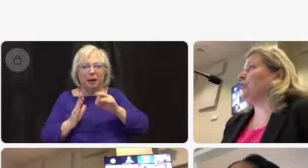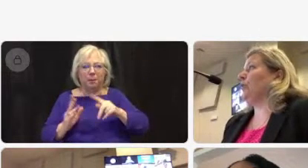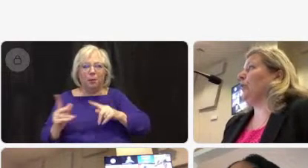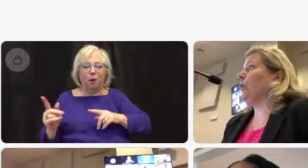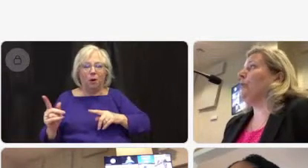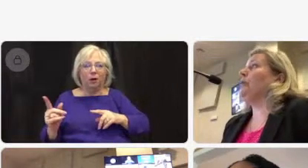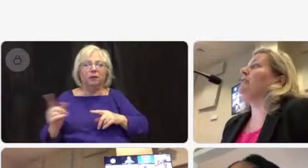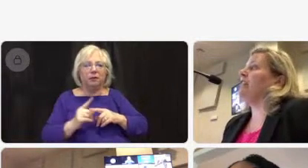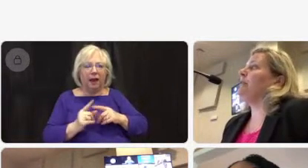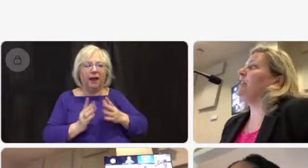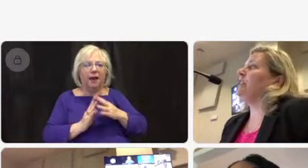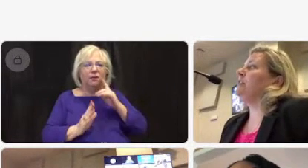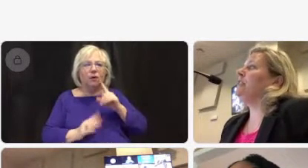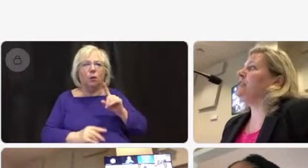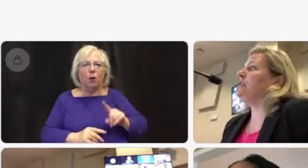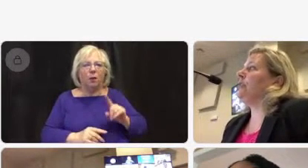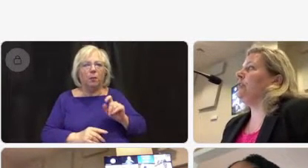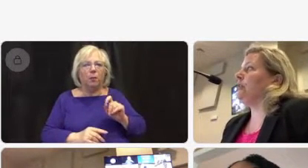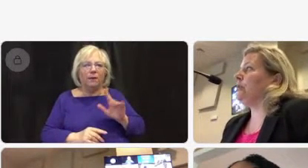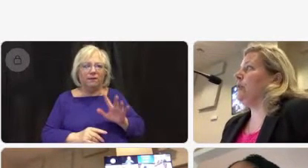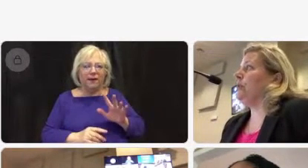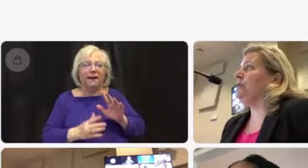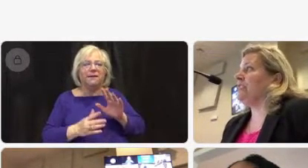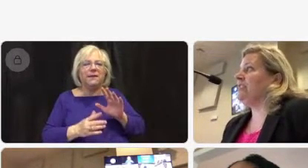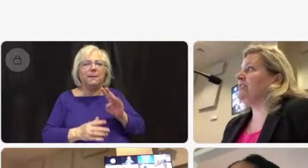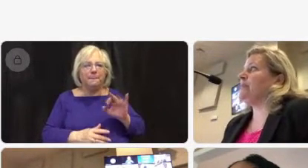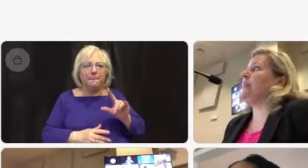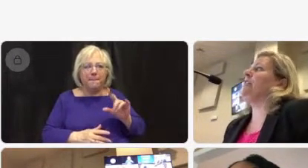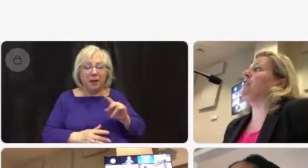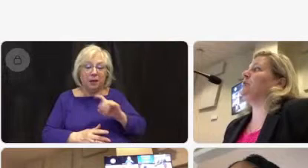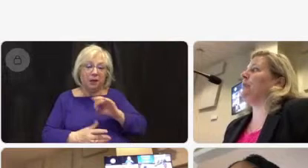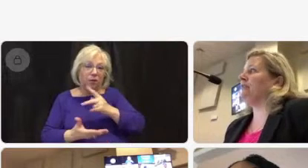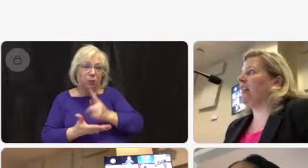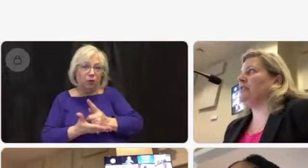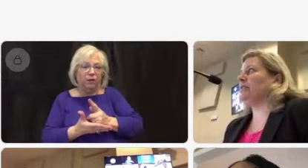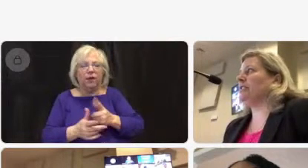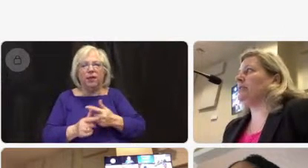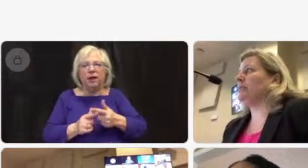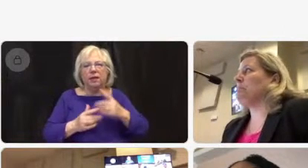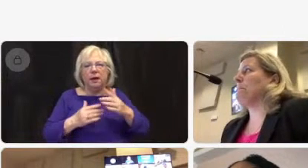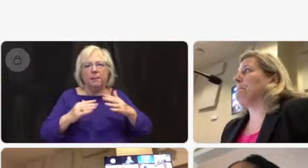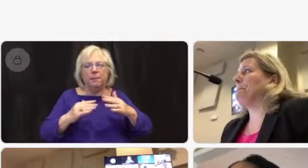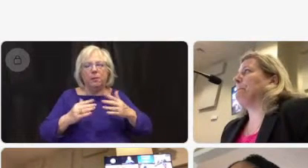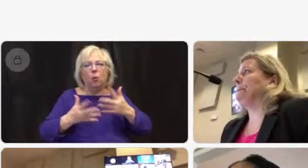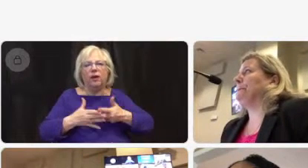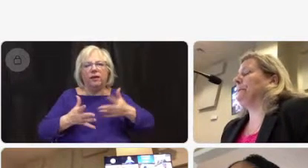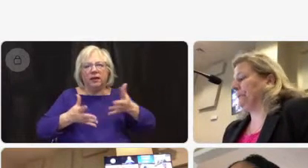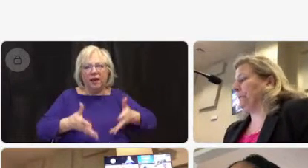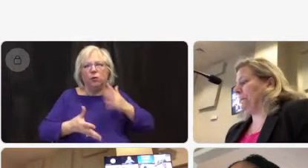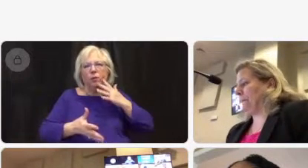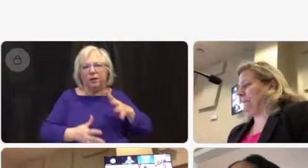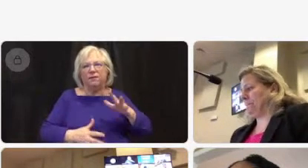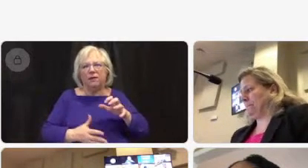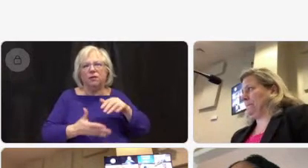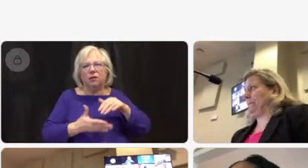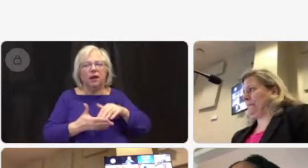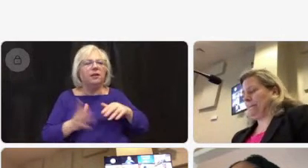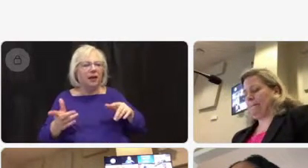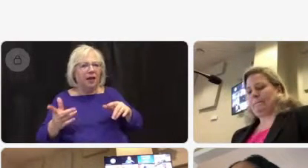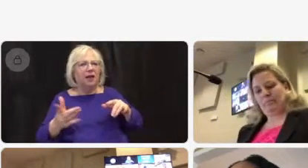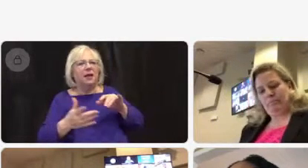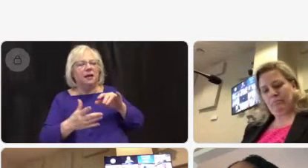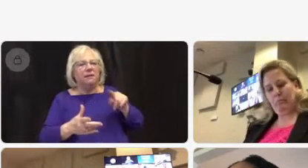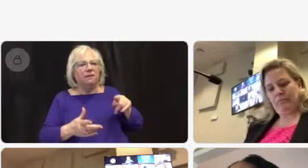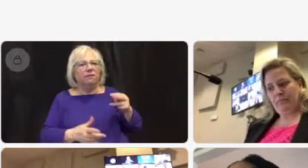is 1.5 million. And so if you approve this, the balance will be 500,000. Okay, that's exactly what I needed to